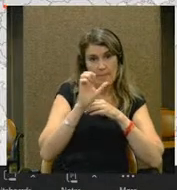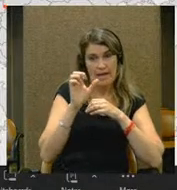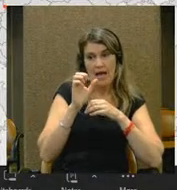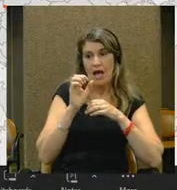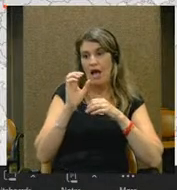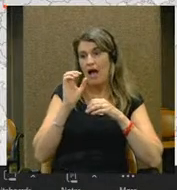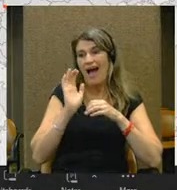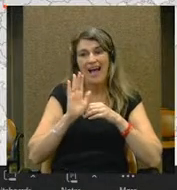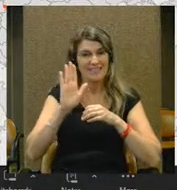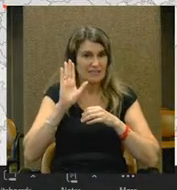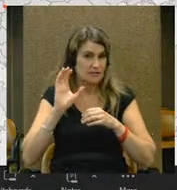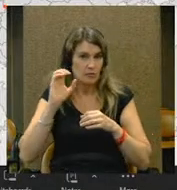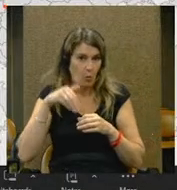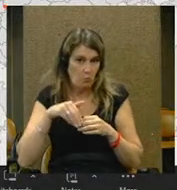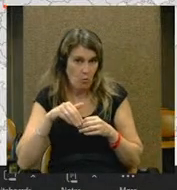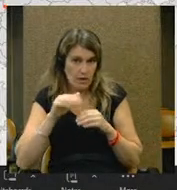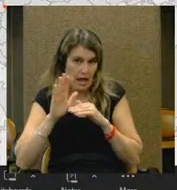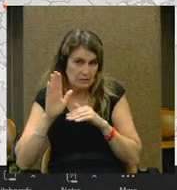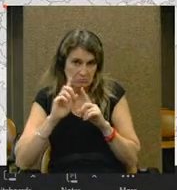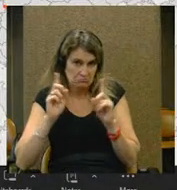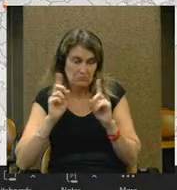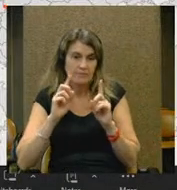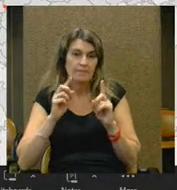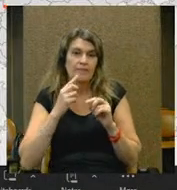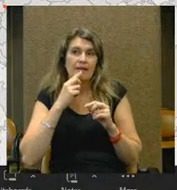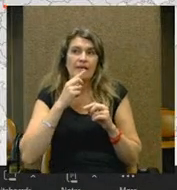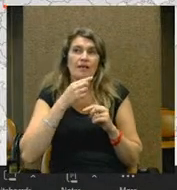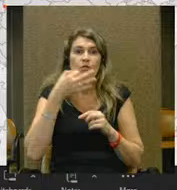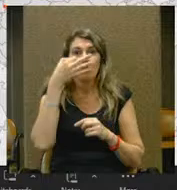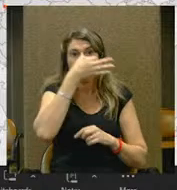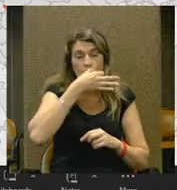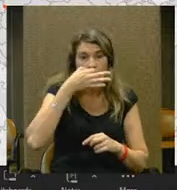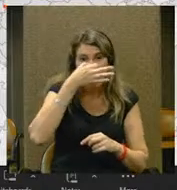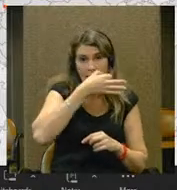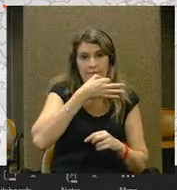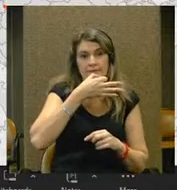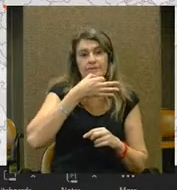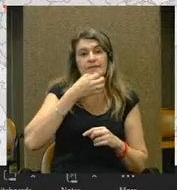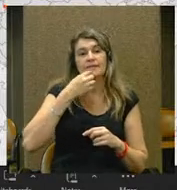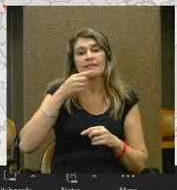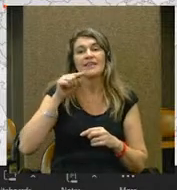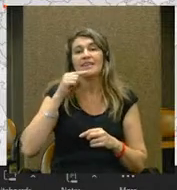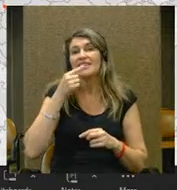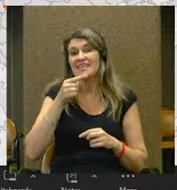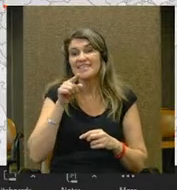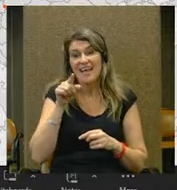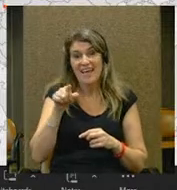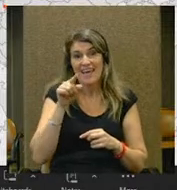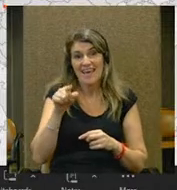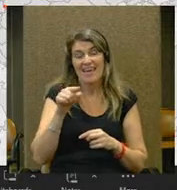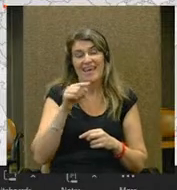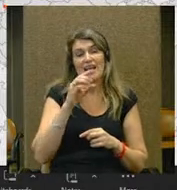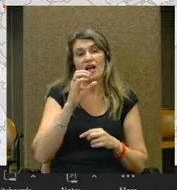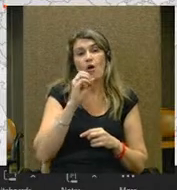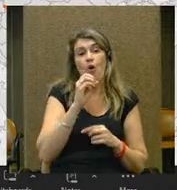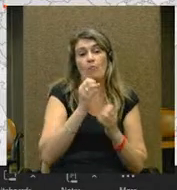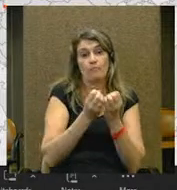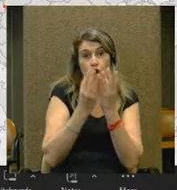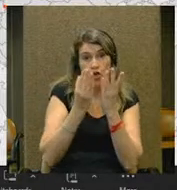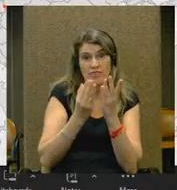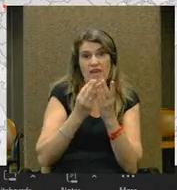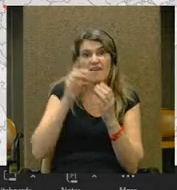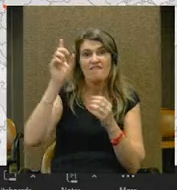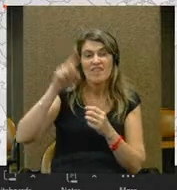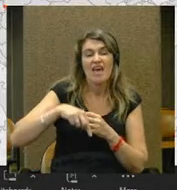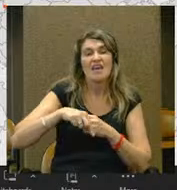and Drug Addiction reports that the origins of these synthetic opioids at the moment are typically from Russia or China.